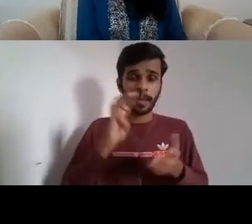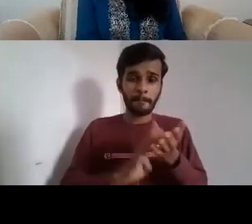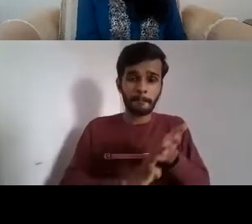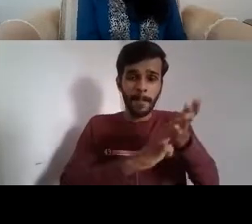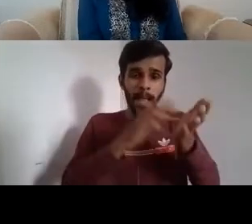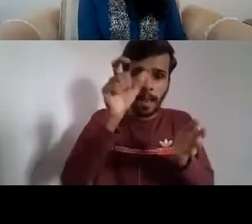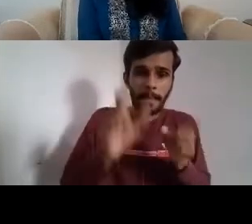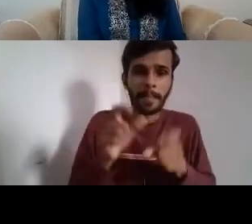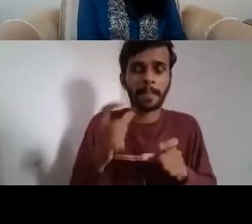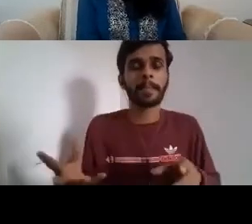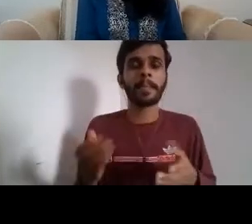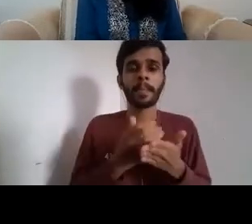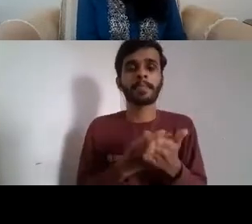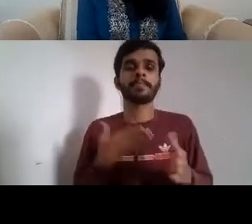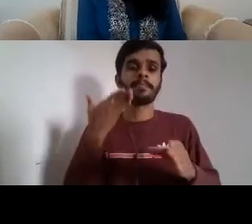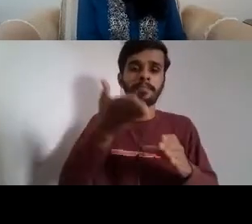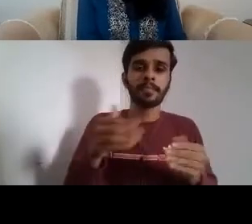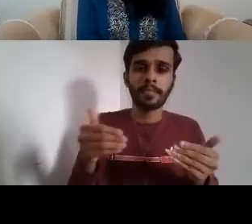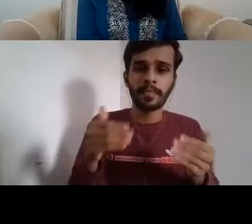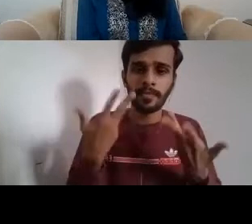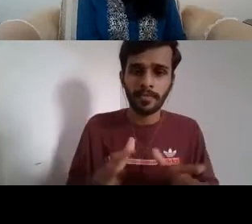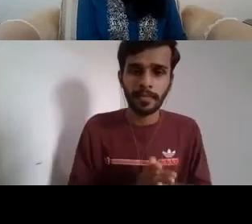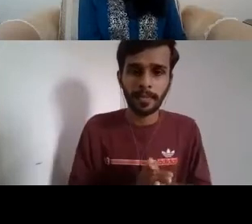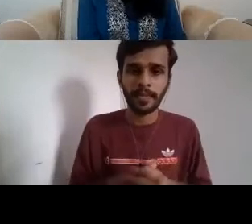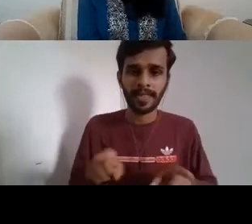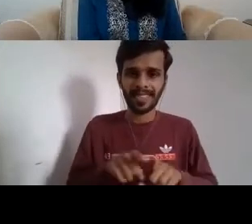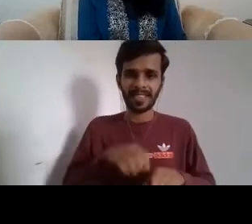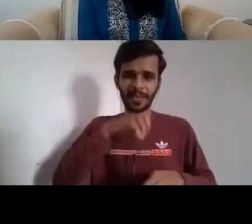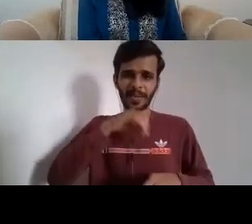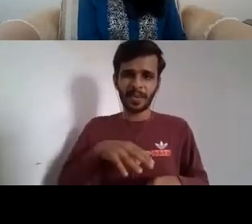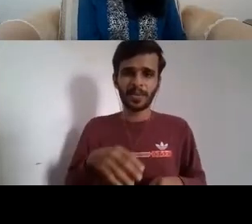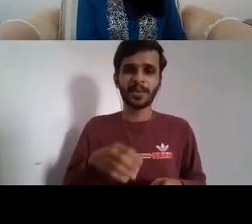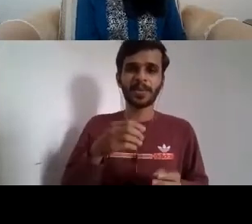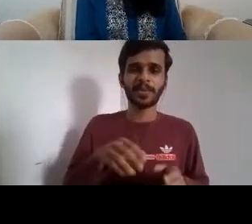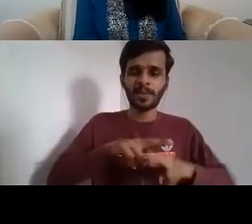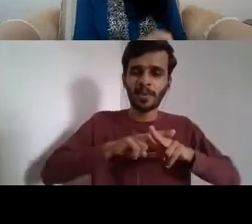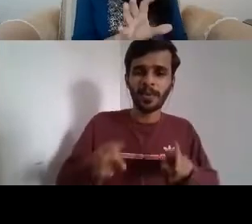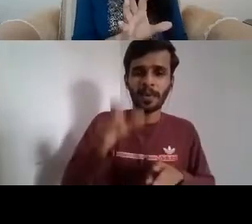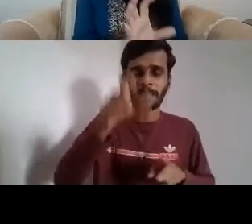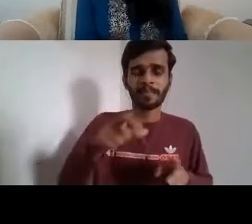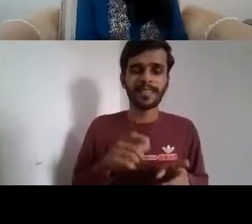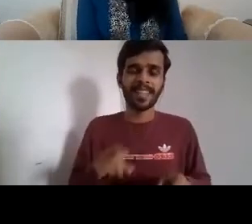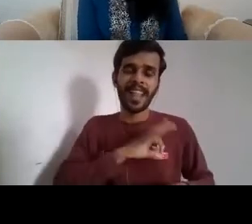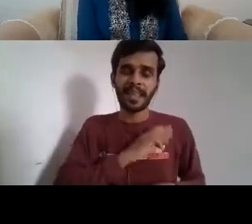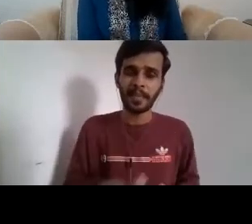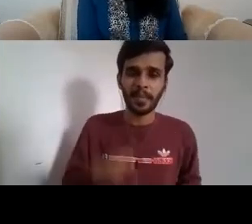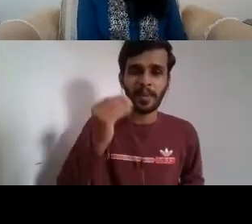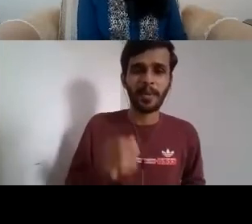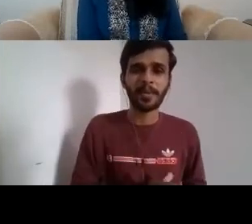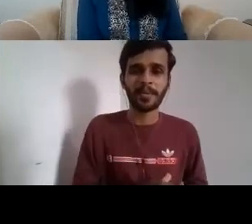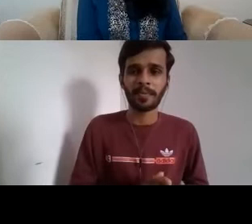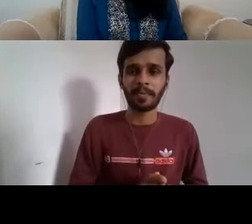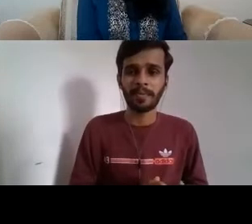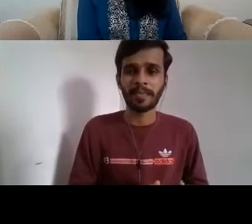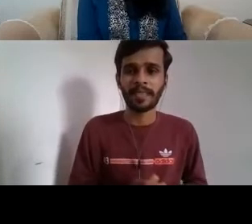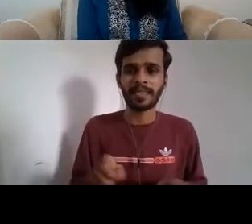he was very well known, especially to the young music fans of America. Though drug use was prevalent